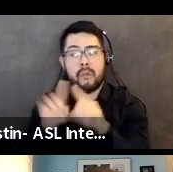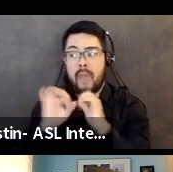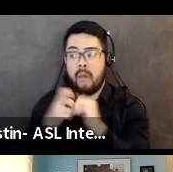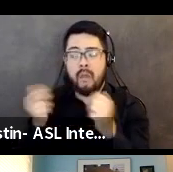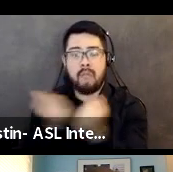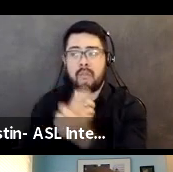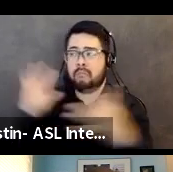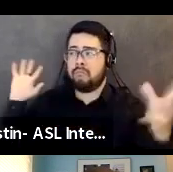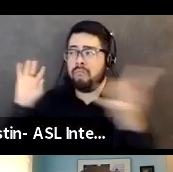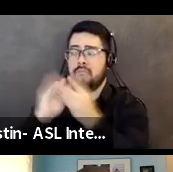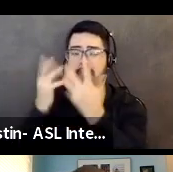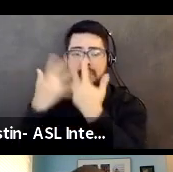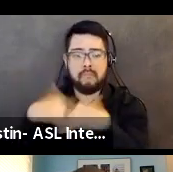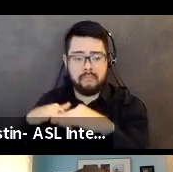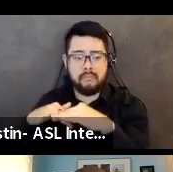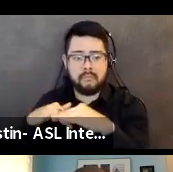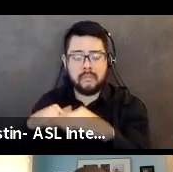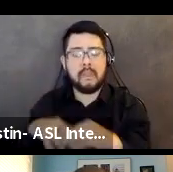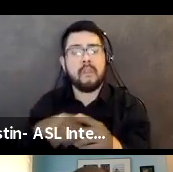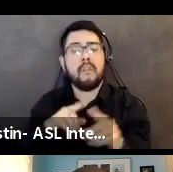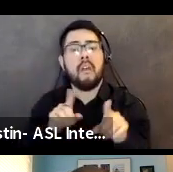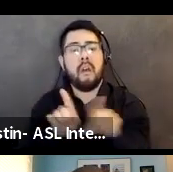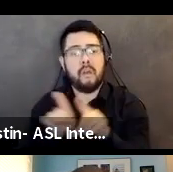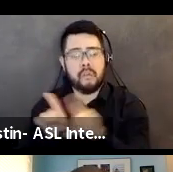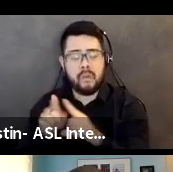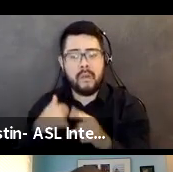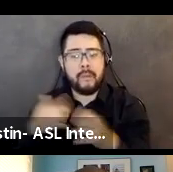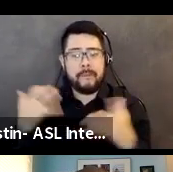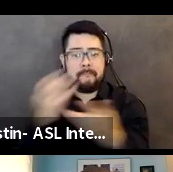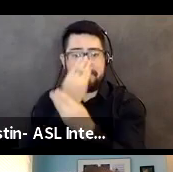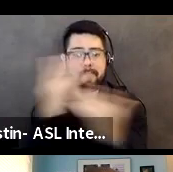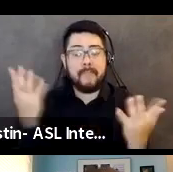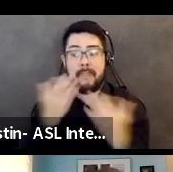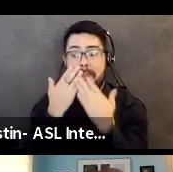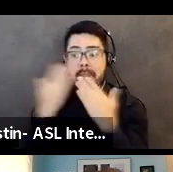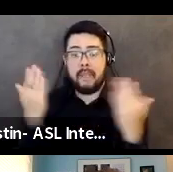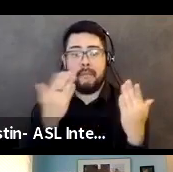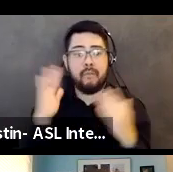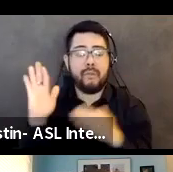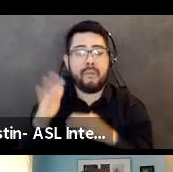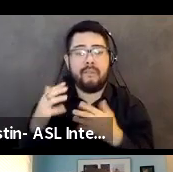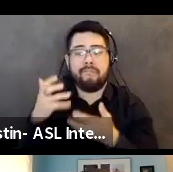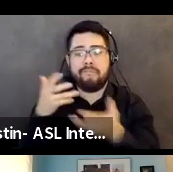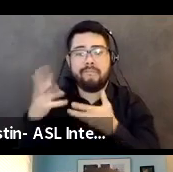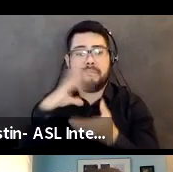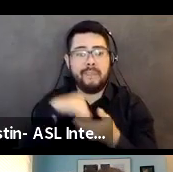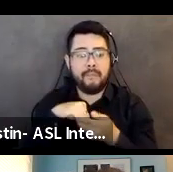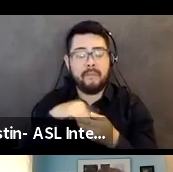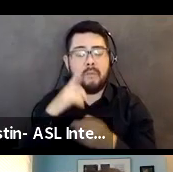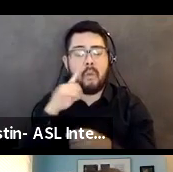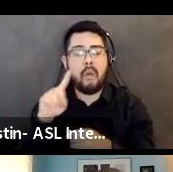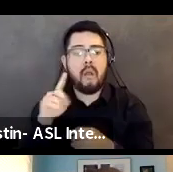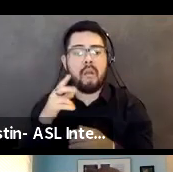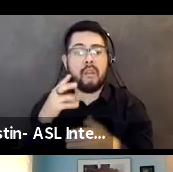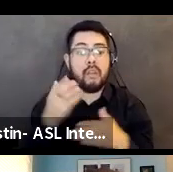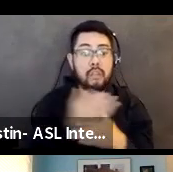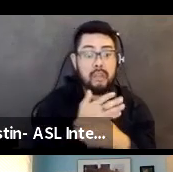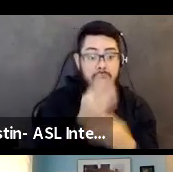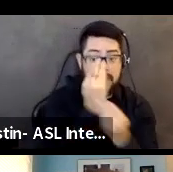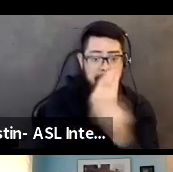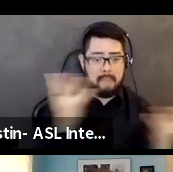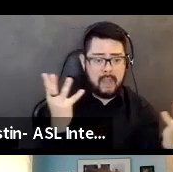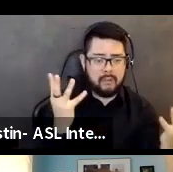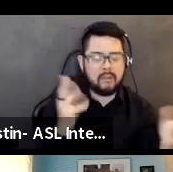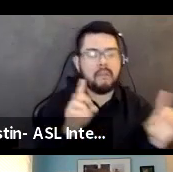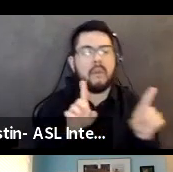and on that note i want to thank you for the engagement both the the sharing of the information